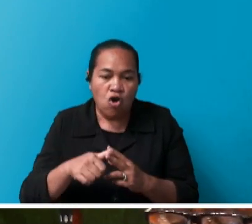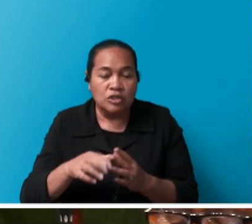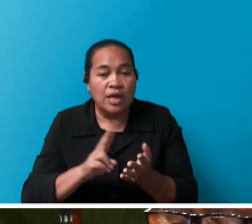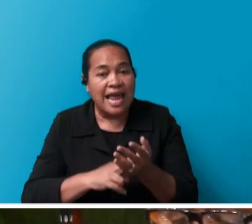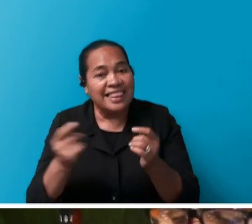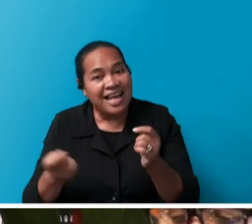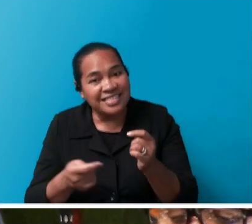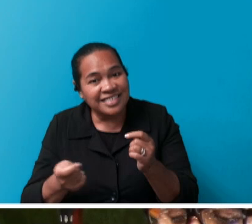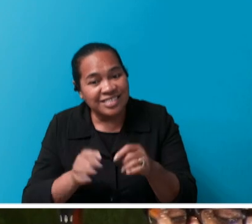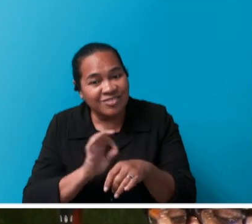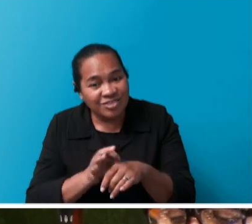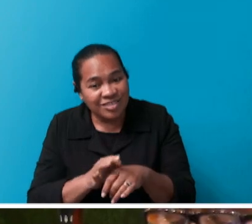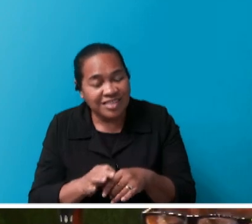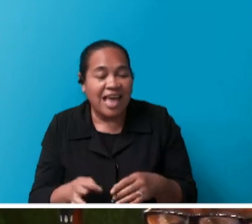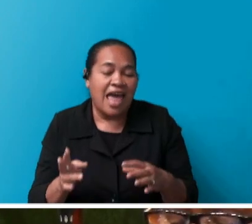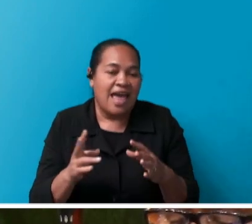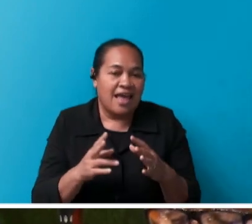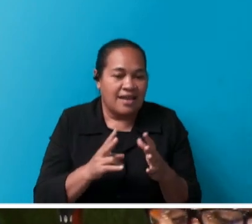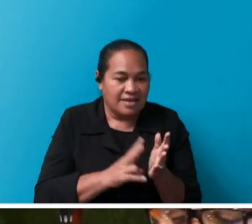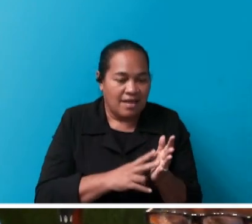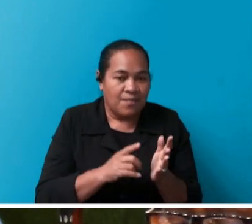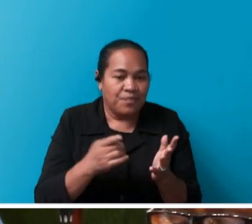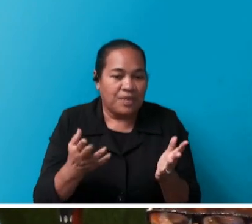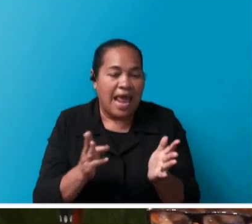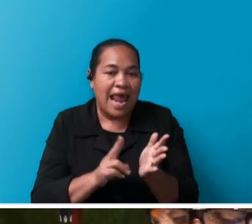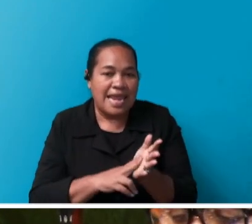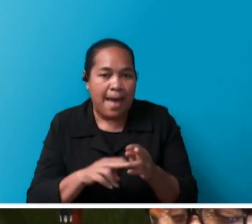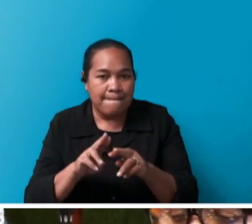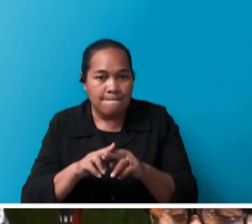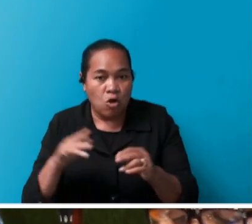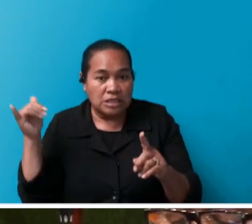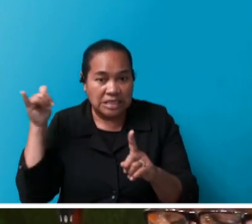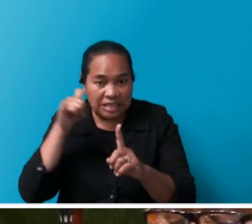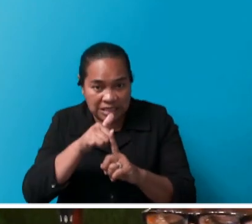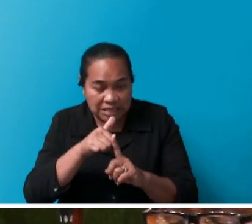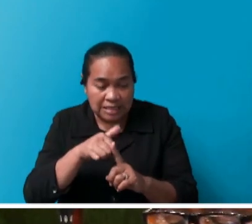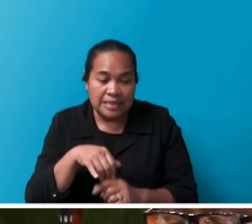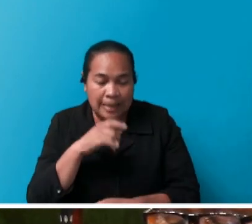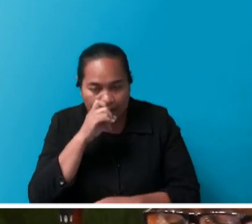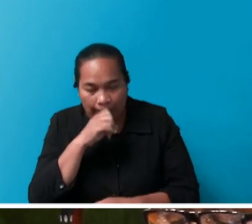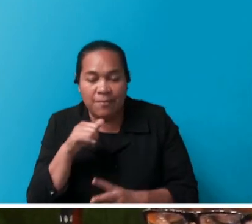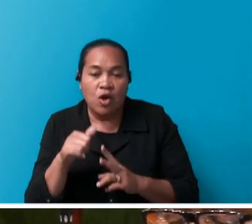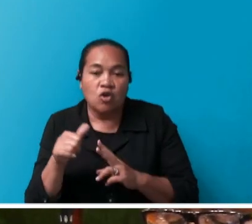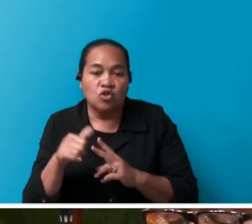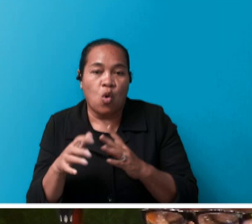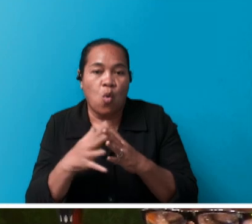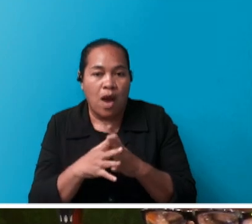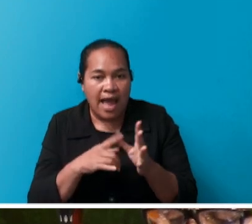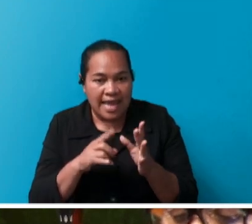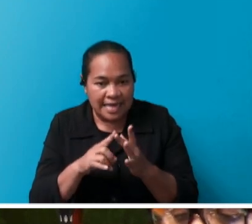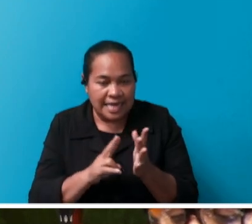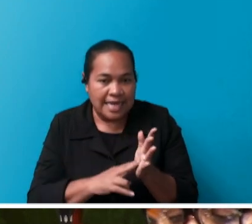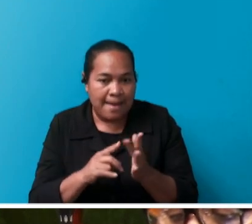Naitasiri, Nabunikambi Nursing Station in the province of Namosi, Nayabu Health Center, Wenimbuka, and